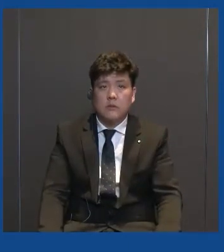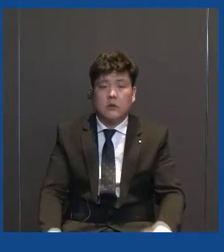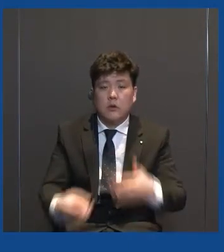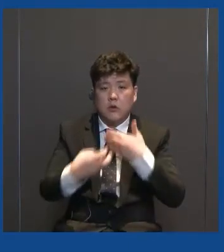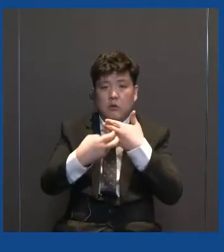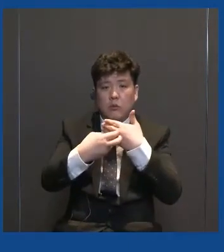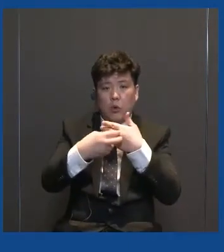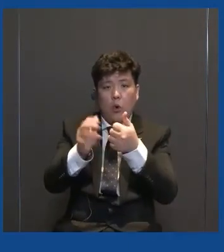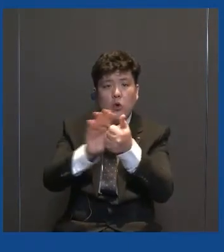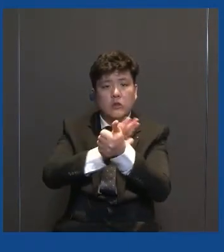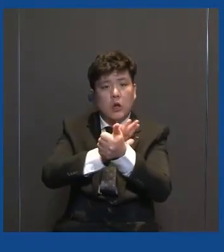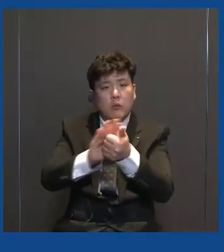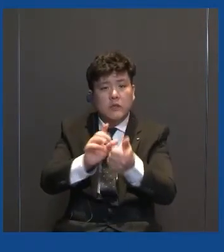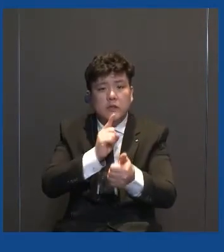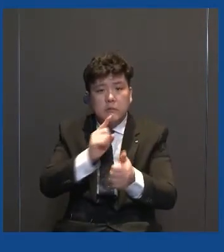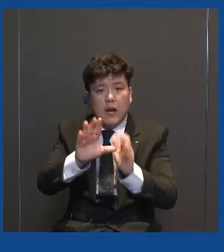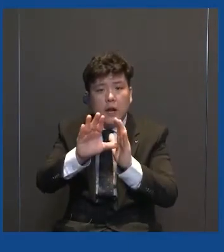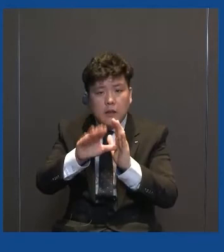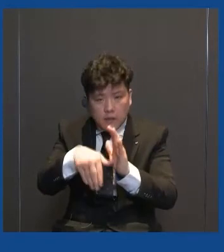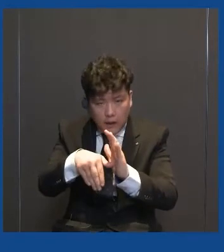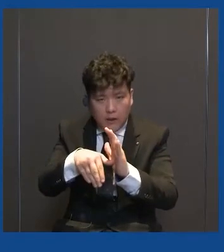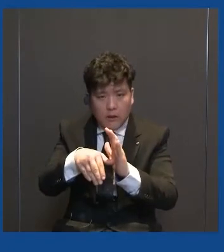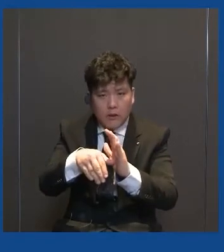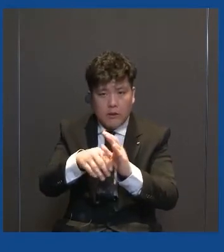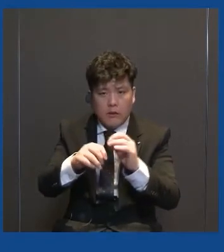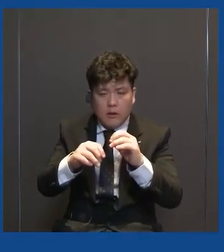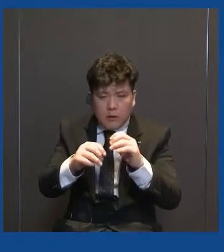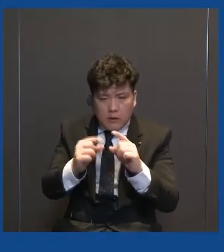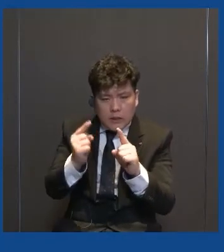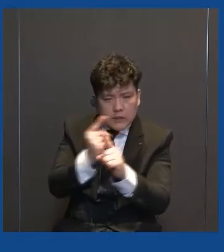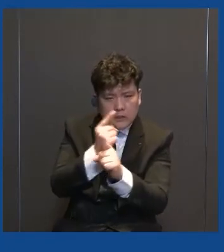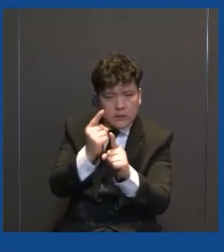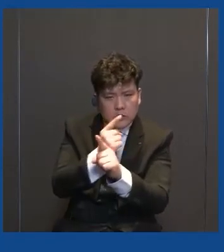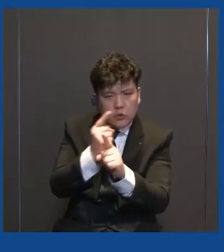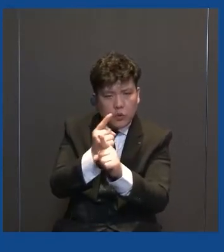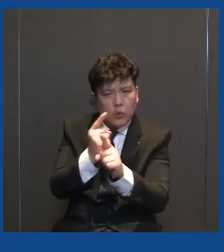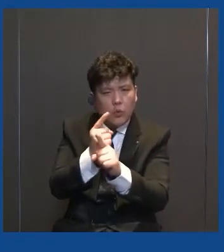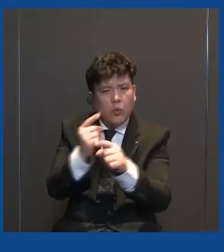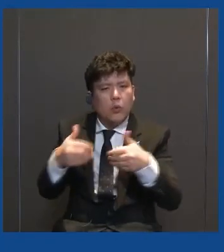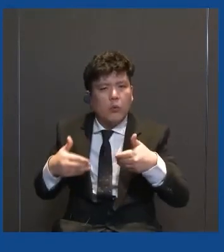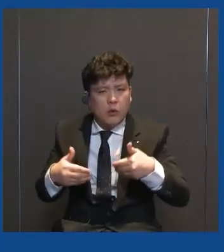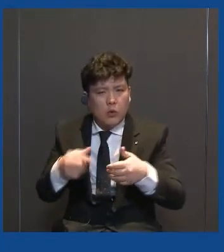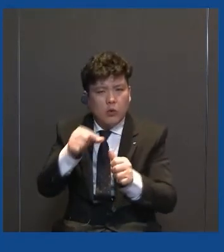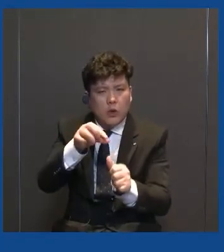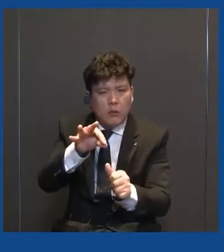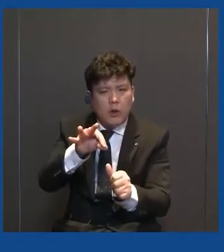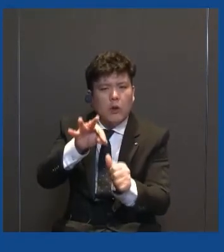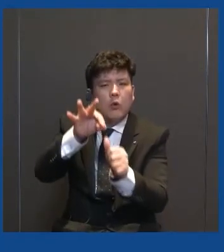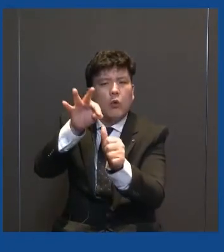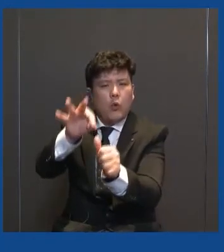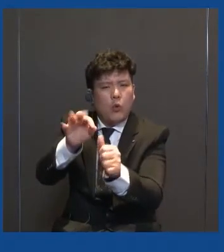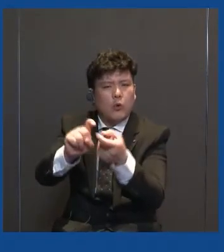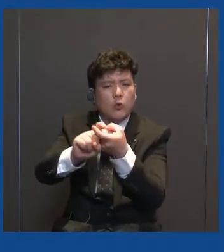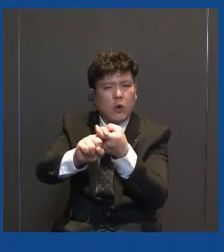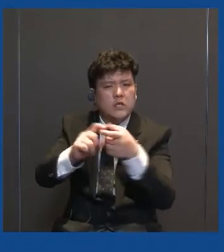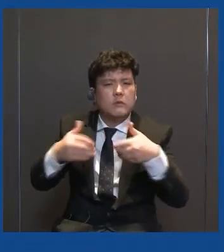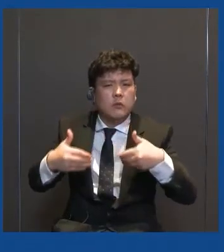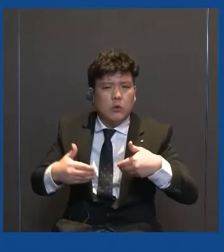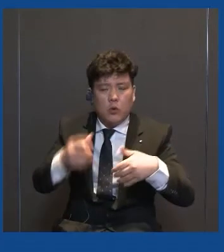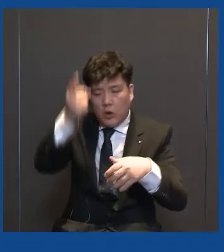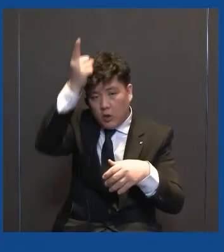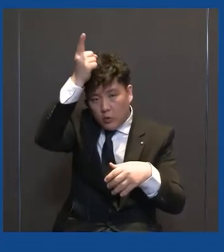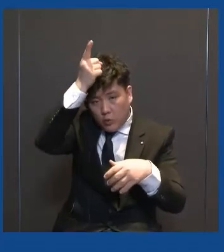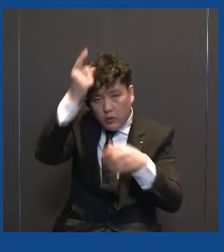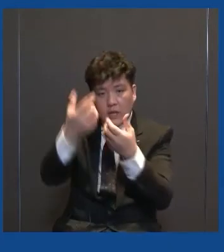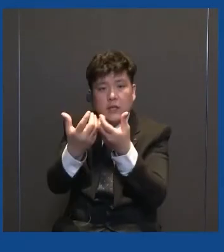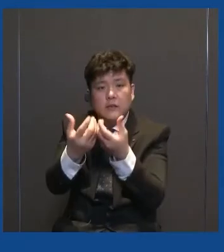comments, as we're talking about access to healthcare, there is also a need for palliative care, and also we need to